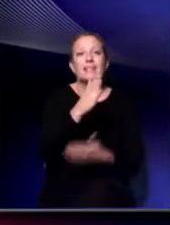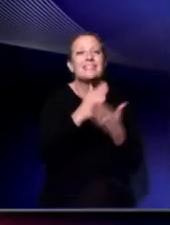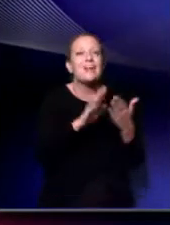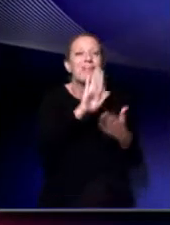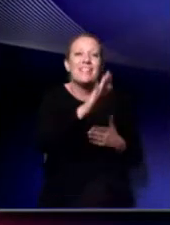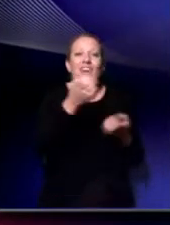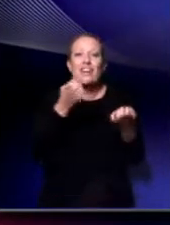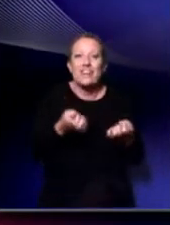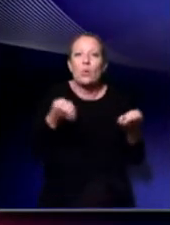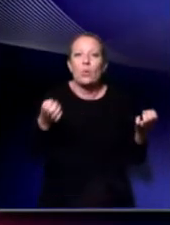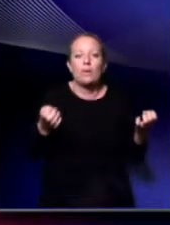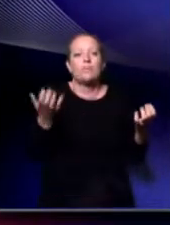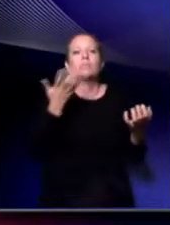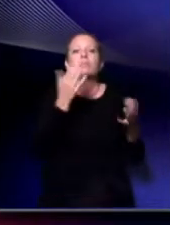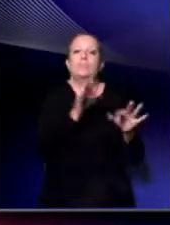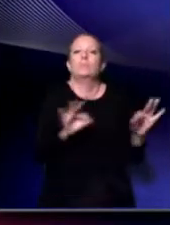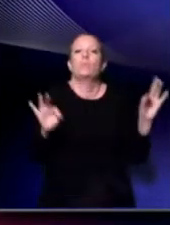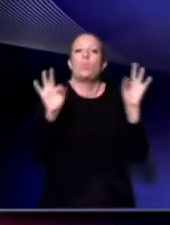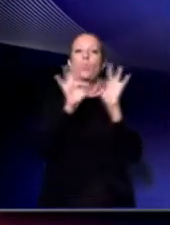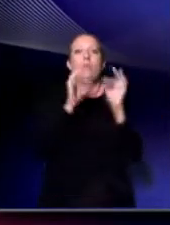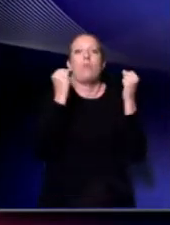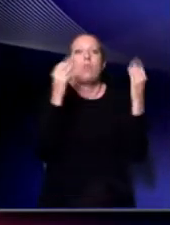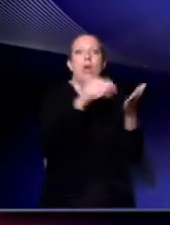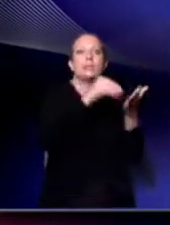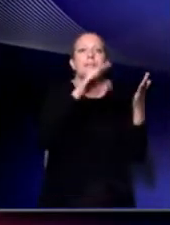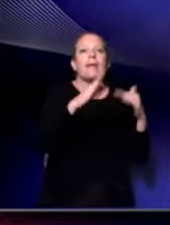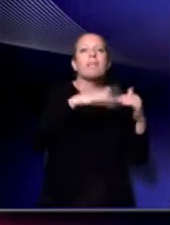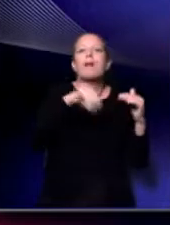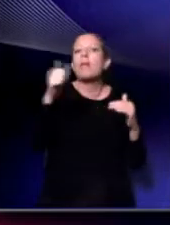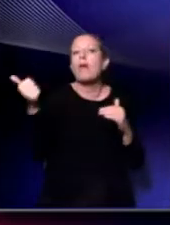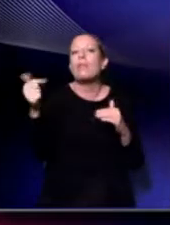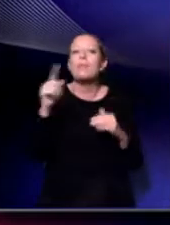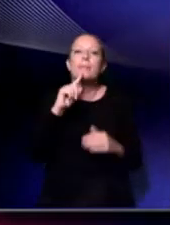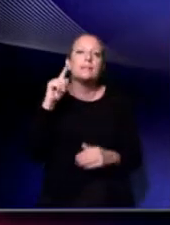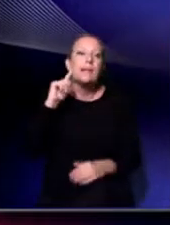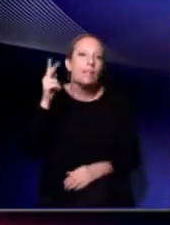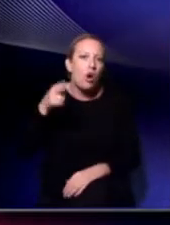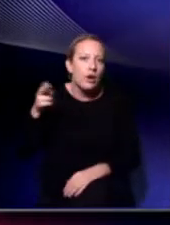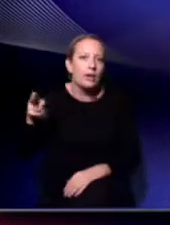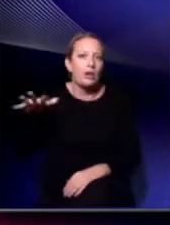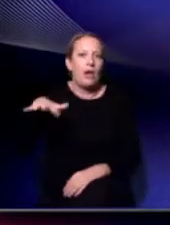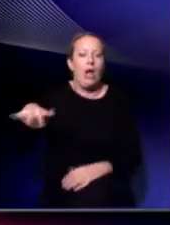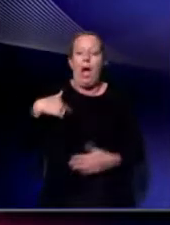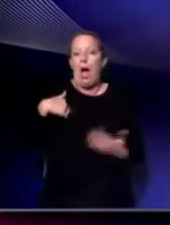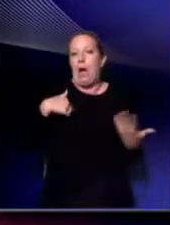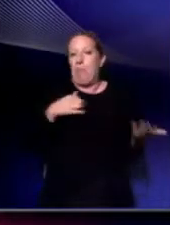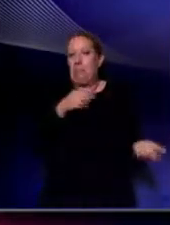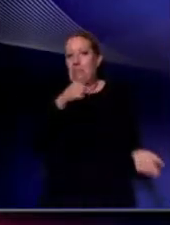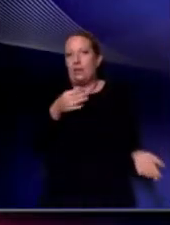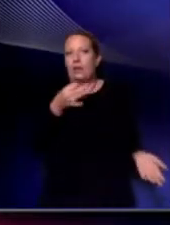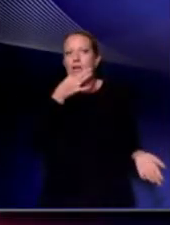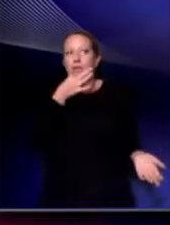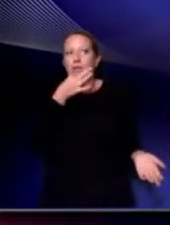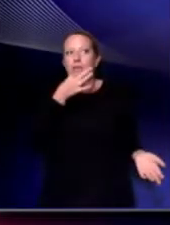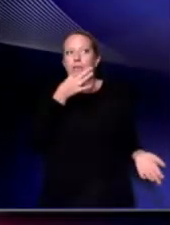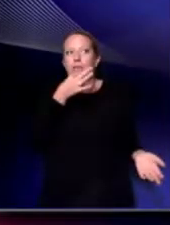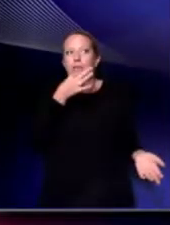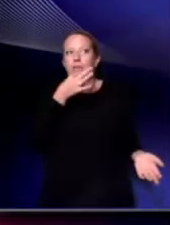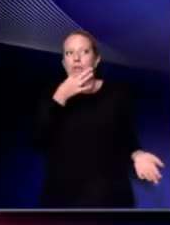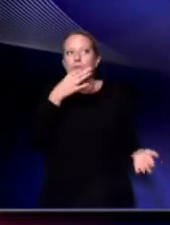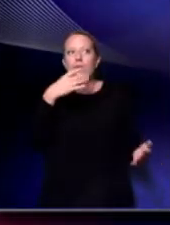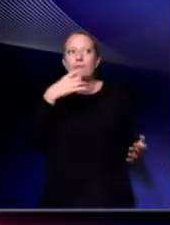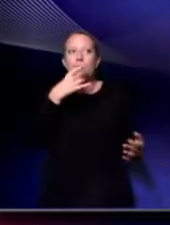that they use is much more expensive than at other areas. And I'm not an expert in those things, so I think if you want a deeper dive into that.